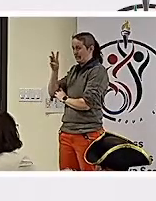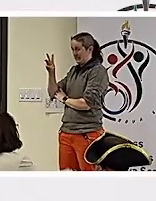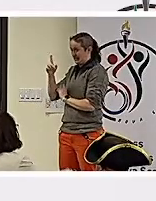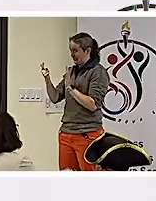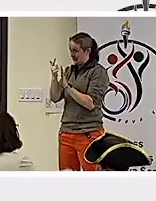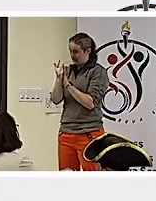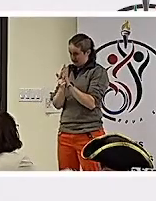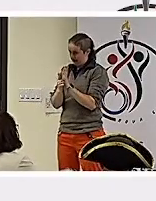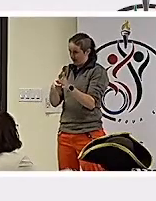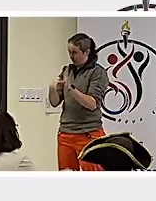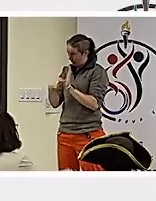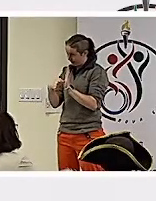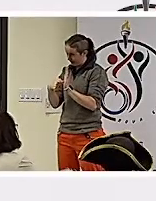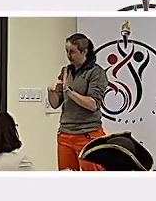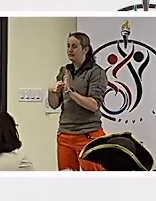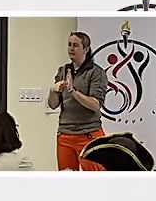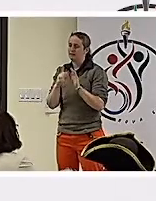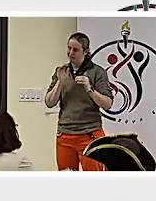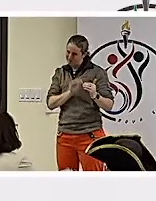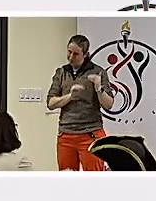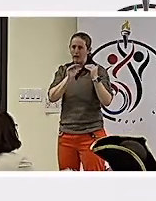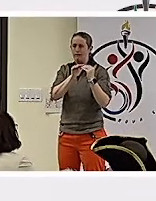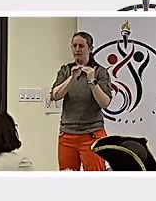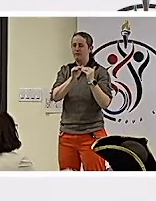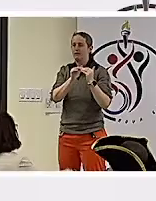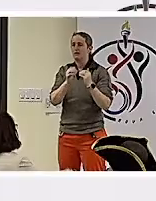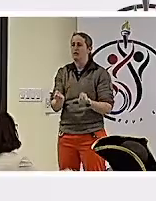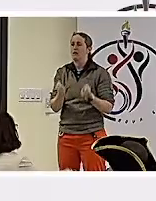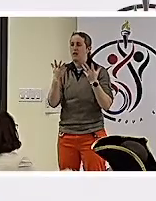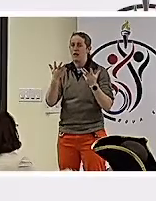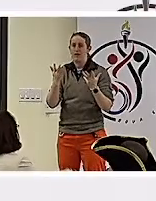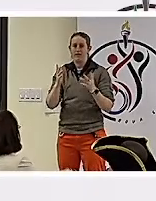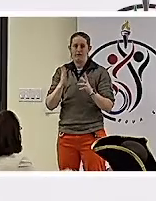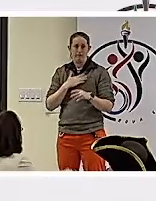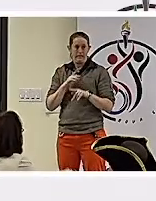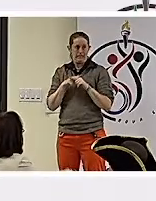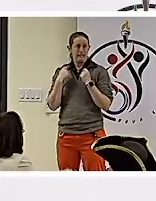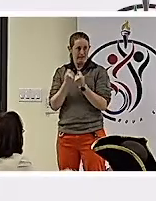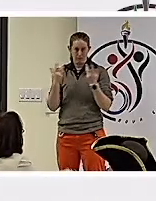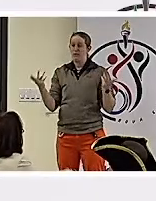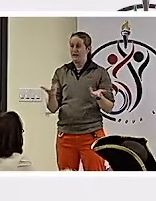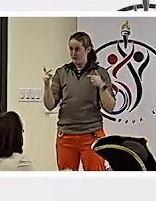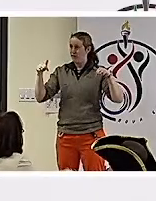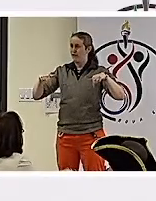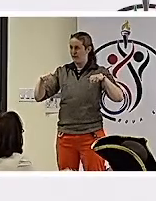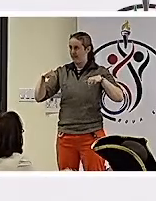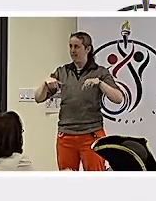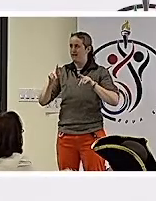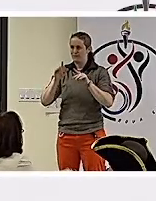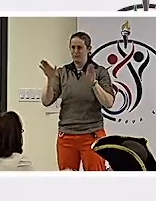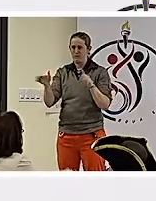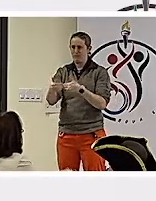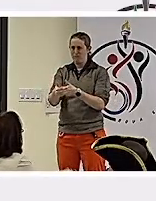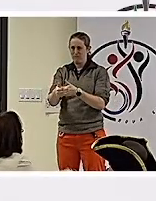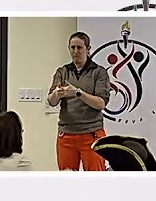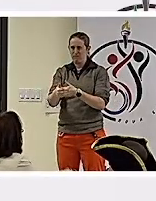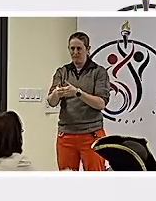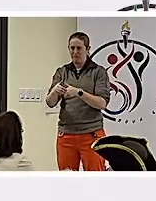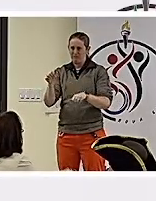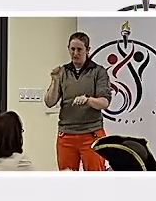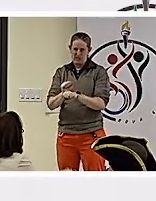want to acknowledge that a lot of the team from the Accessibility Directorate are here in the room, and they've been working for many years